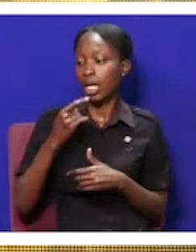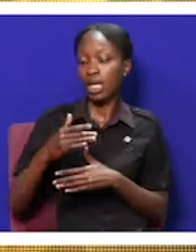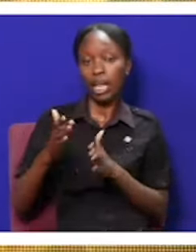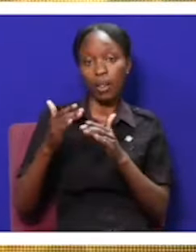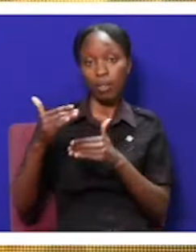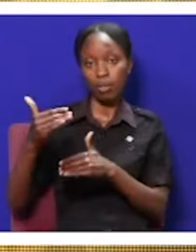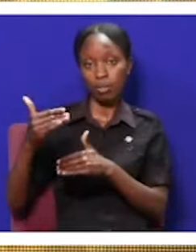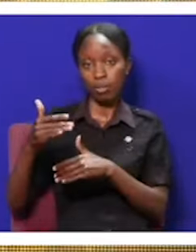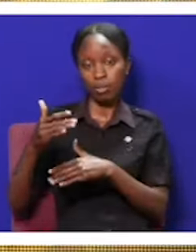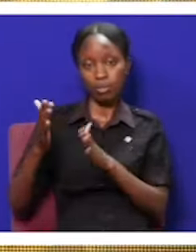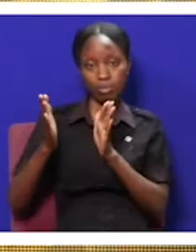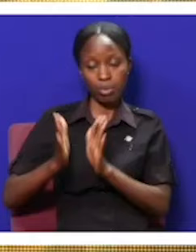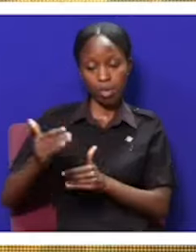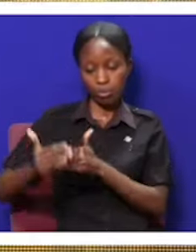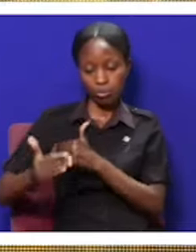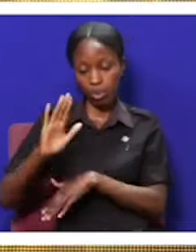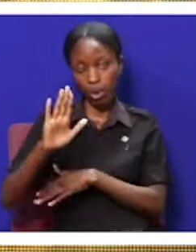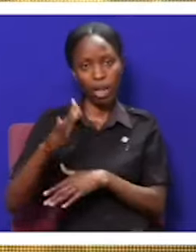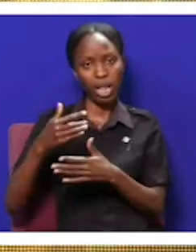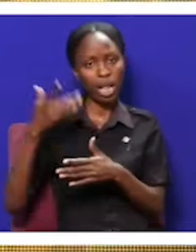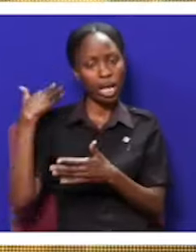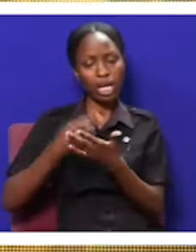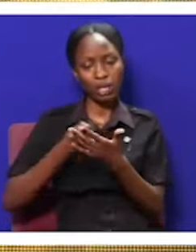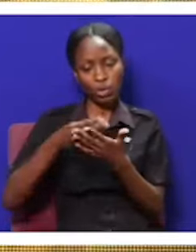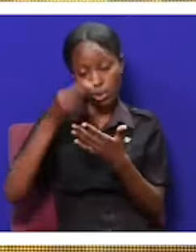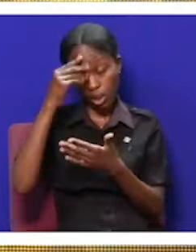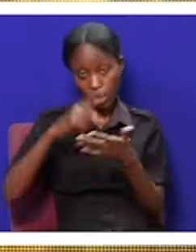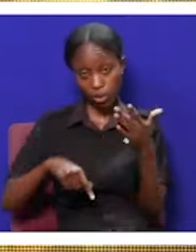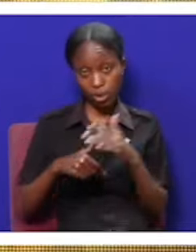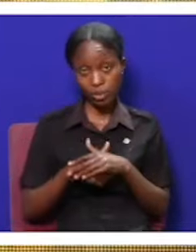are seated with? What was the lesson?